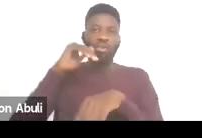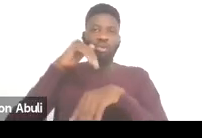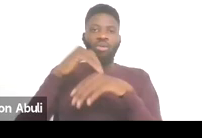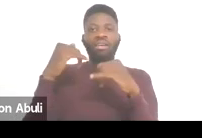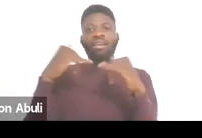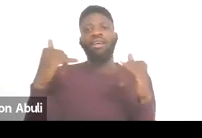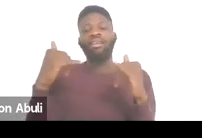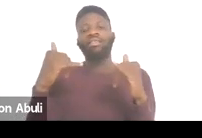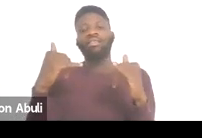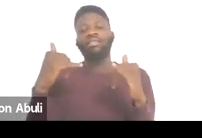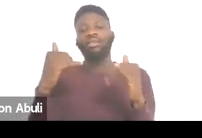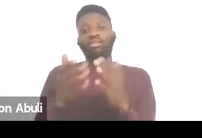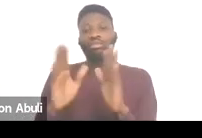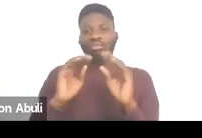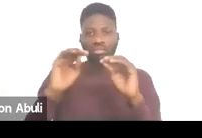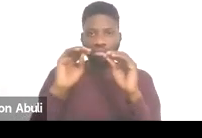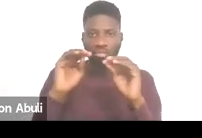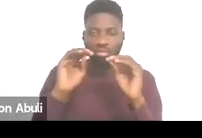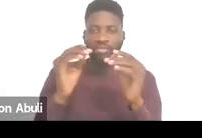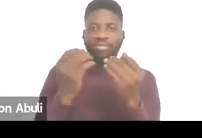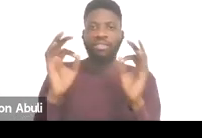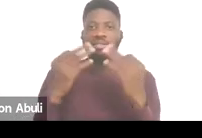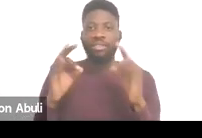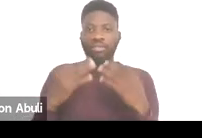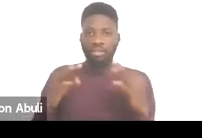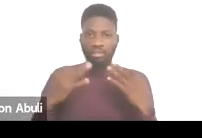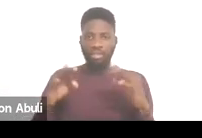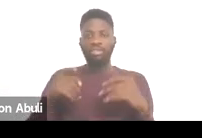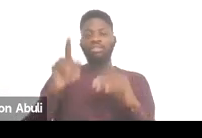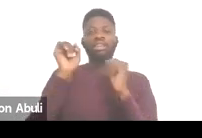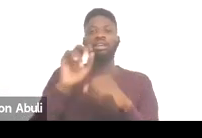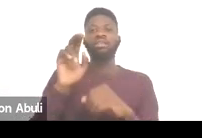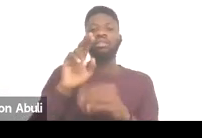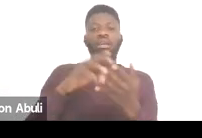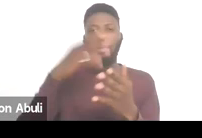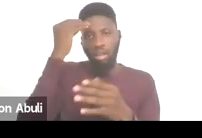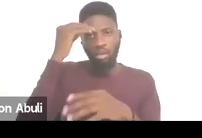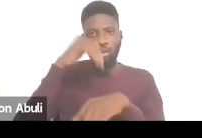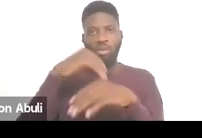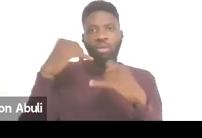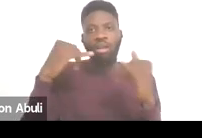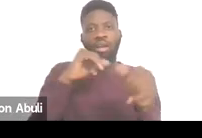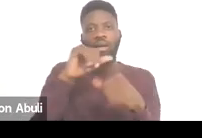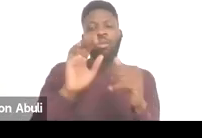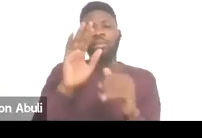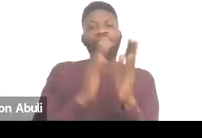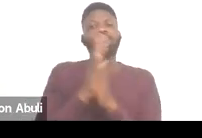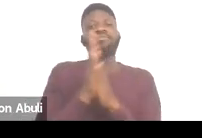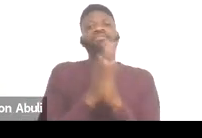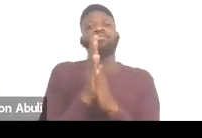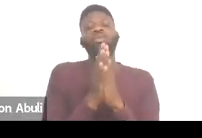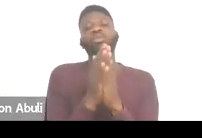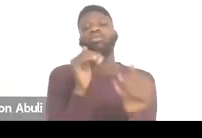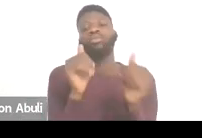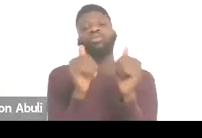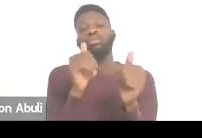are teaching you guys that are actually free, that you can be able to learn online courses relating to what you're interested in. That way you